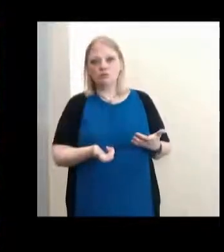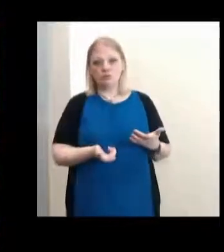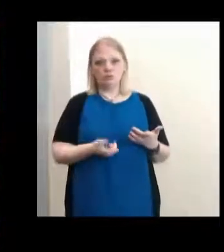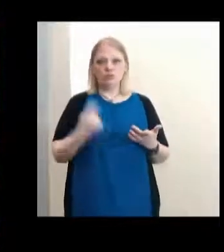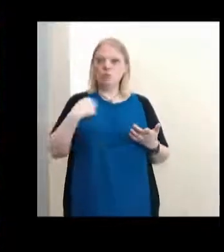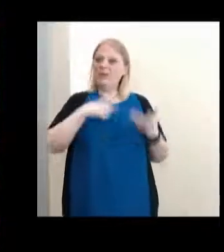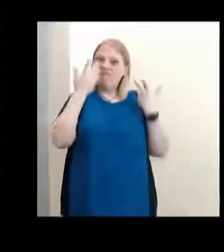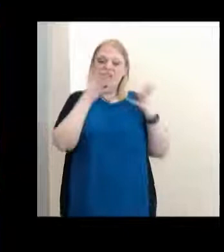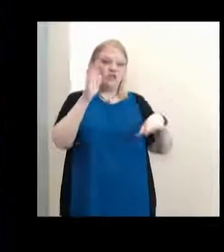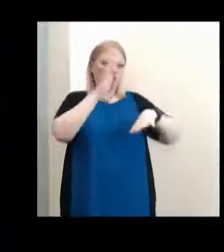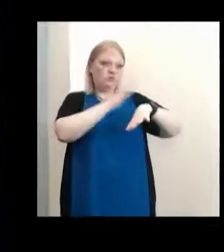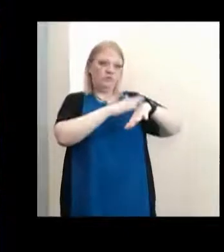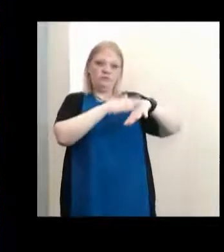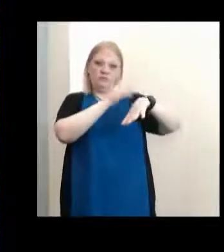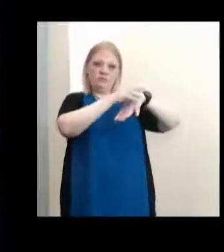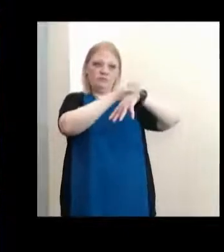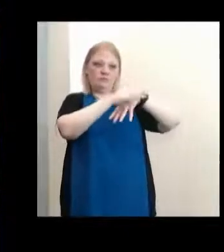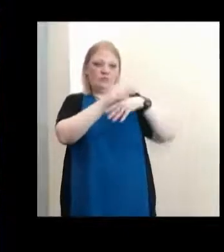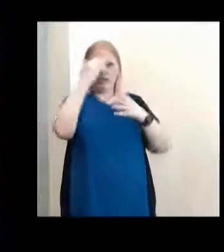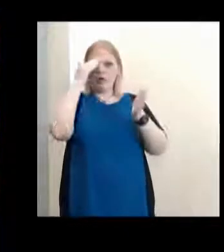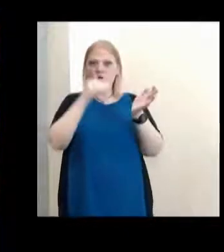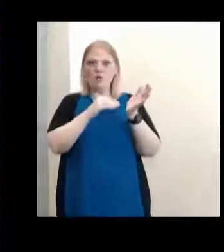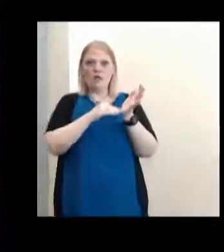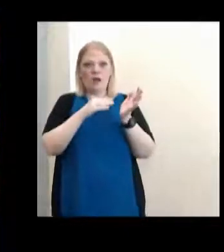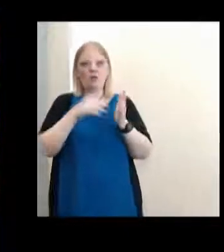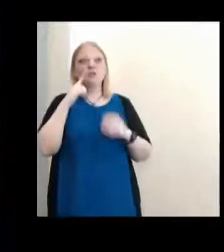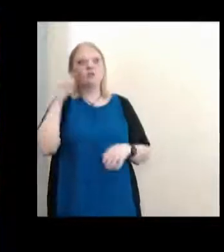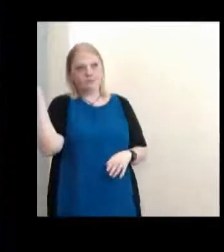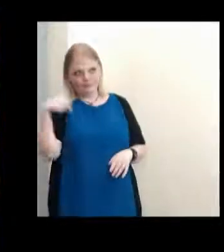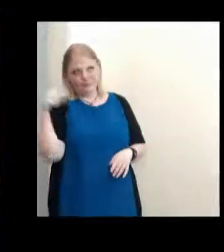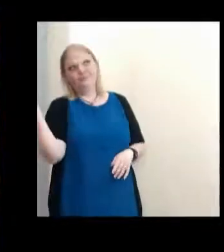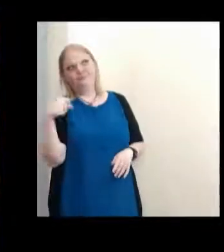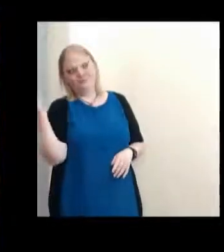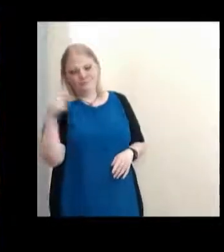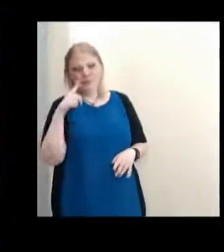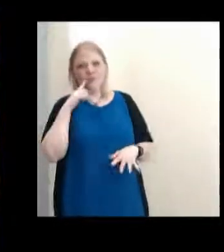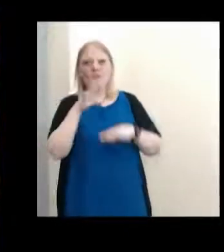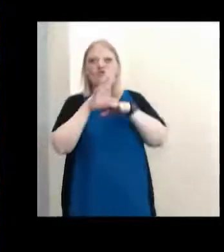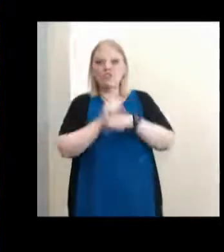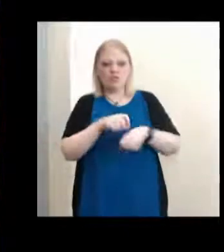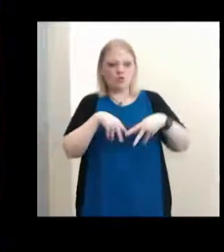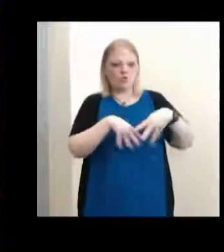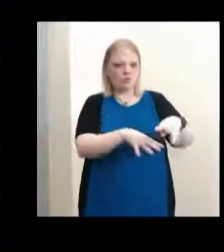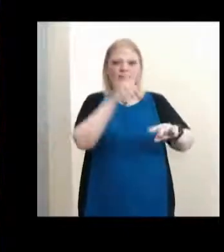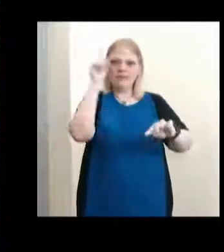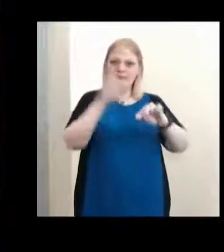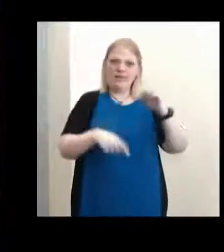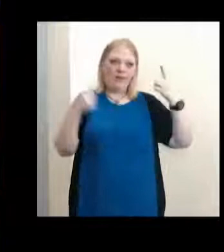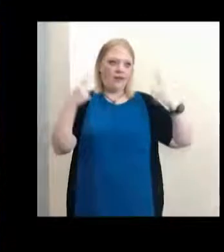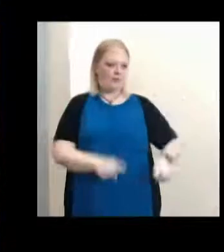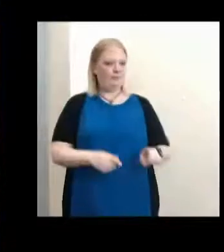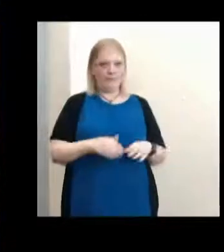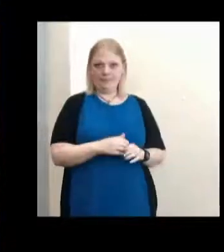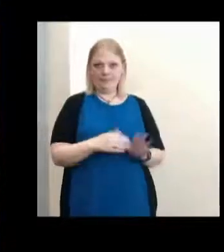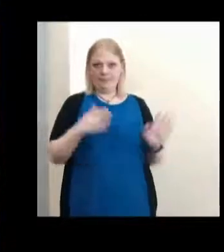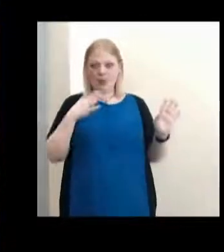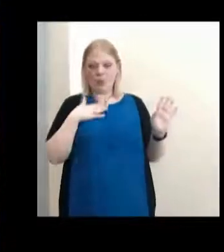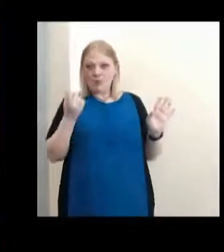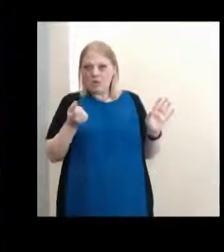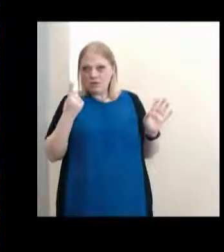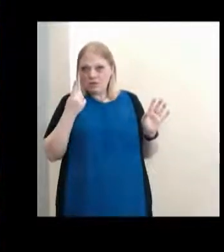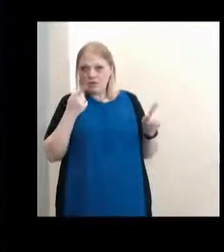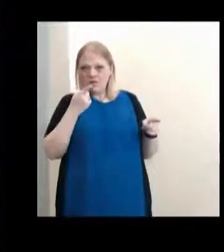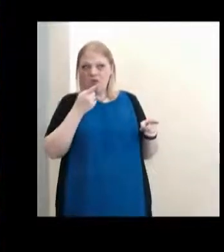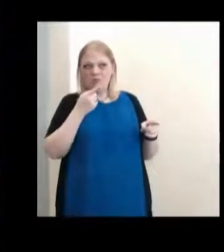we've advised them, I know Dr. Burstein is shaking her head, that the traditional parade cannot be held. My understanding is they will